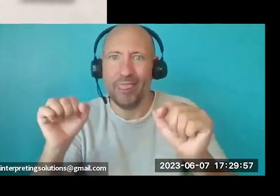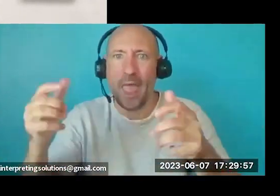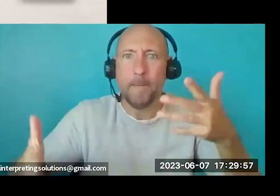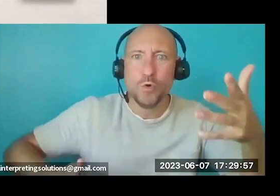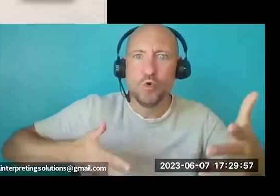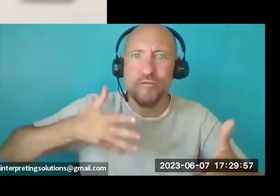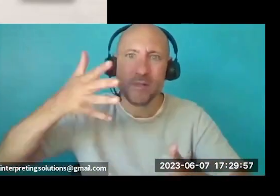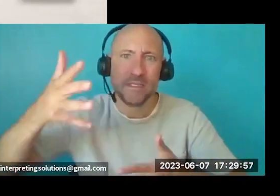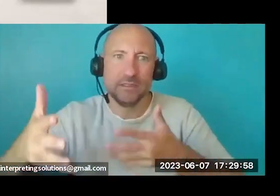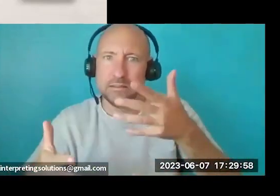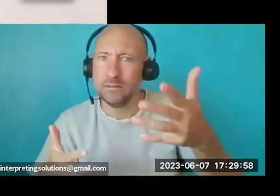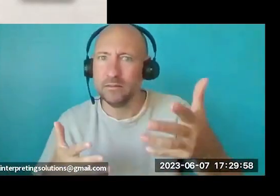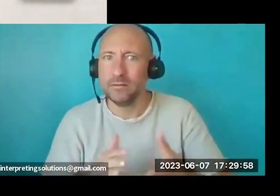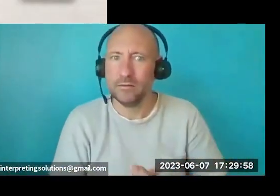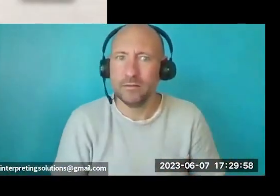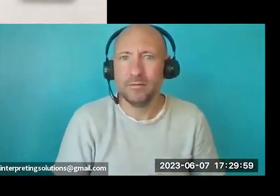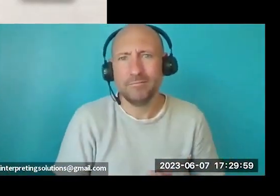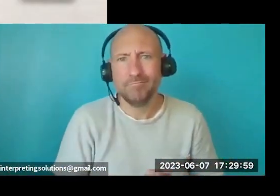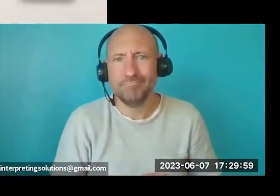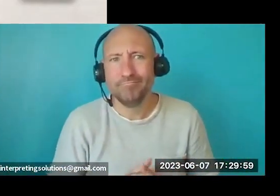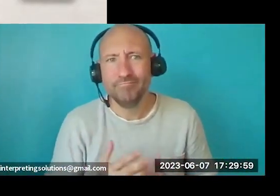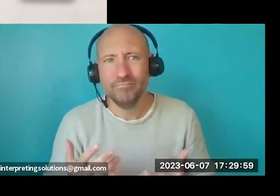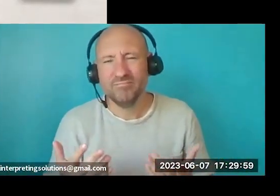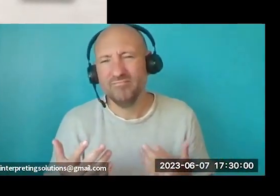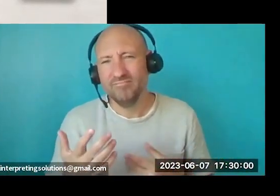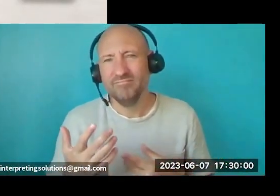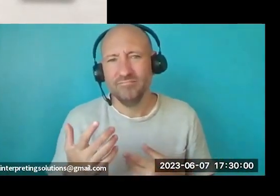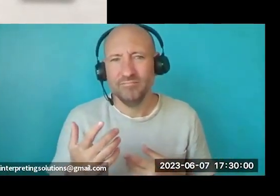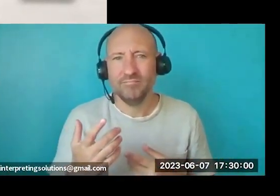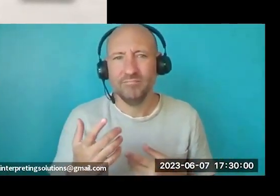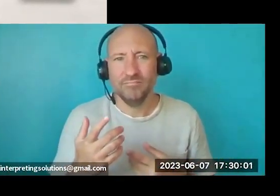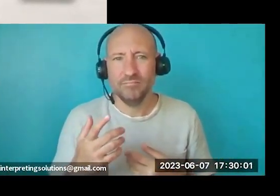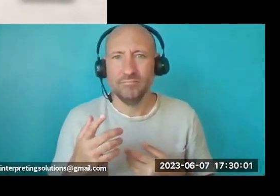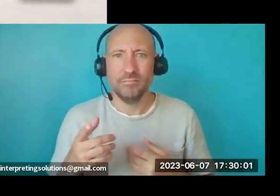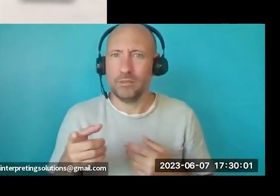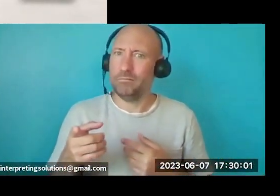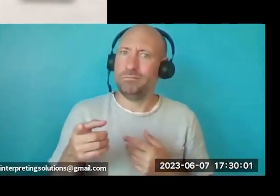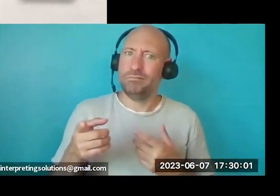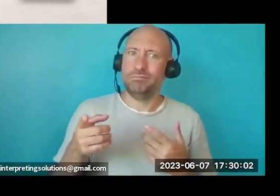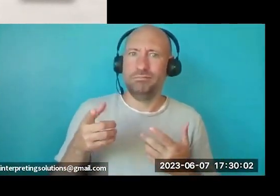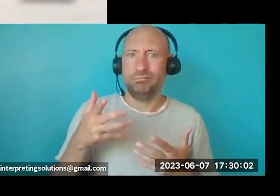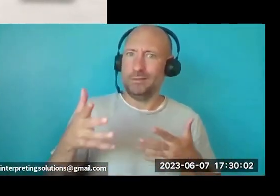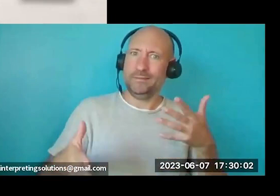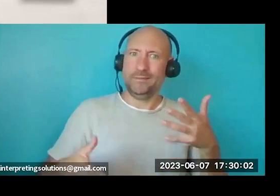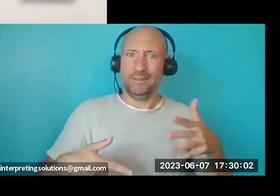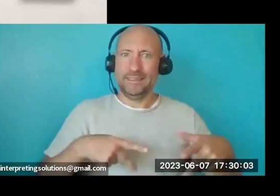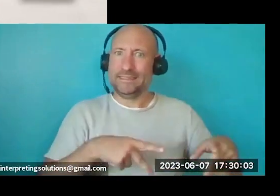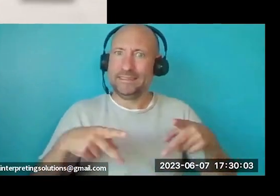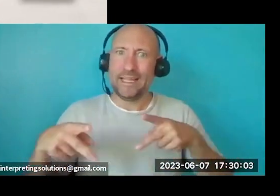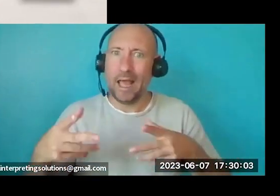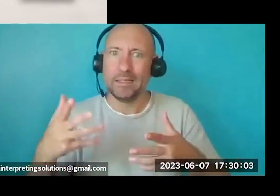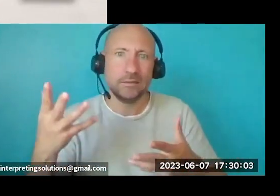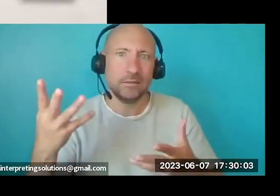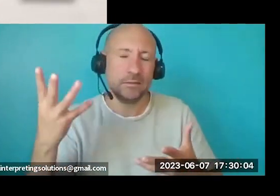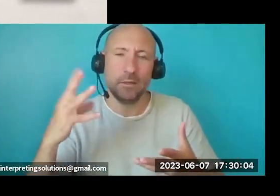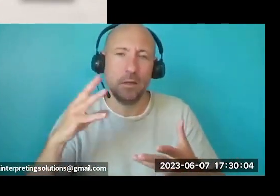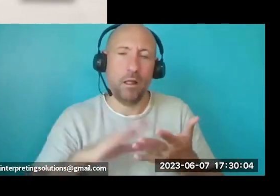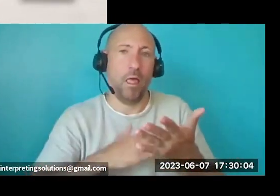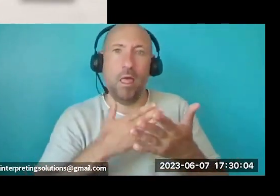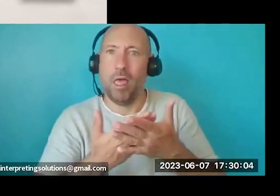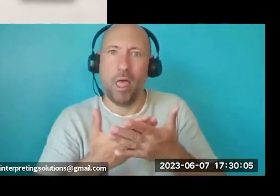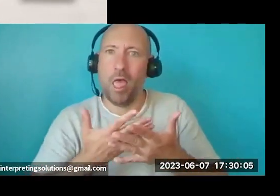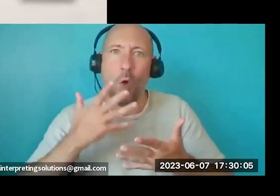it so often informs the most engaging and moving language for the description. And I really